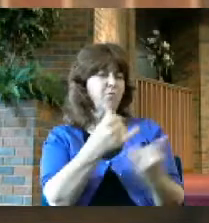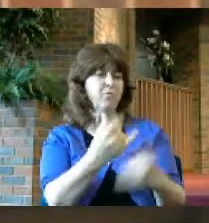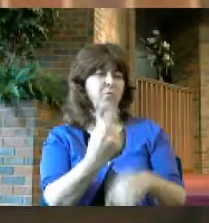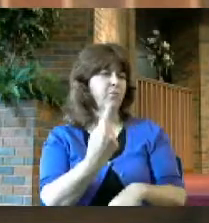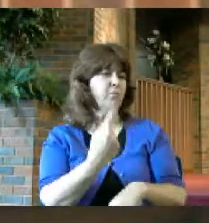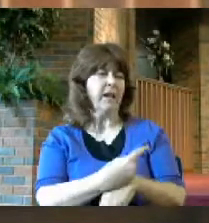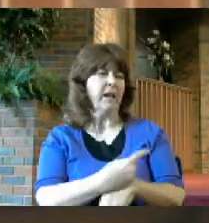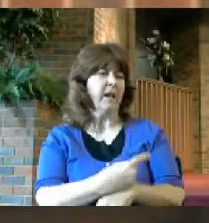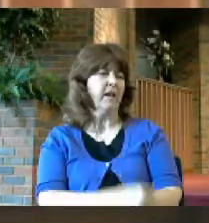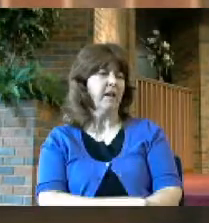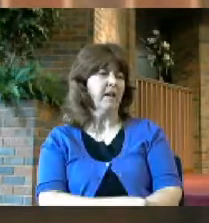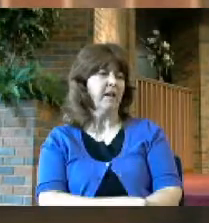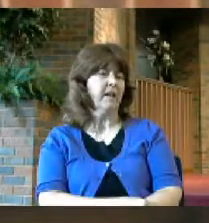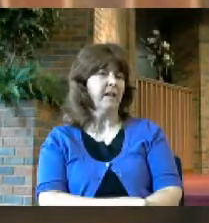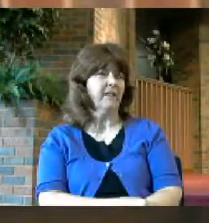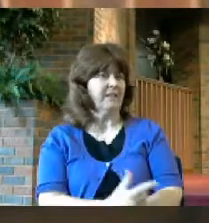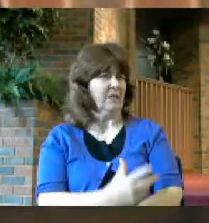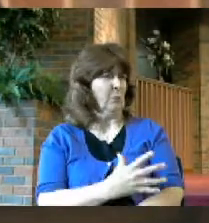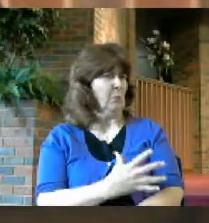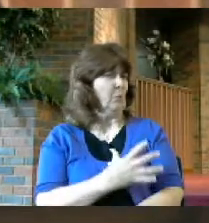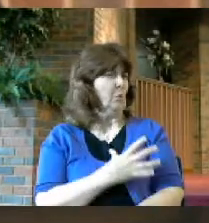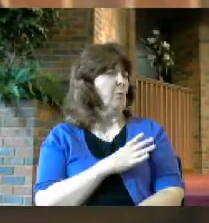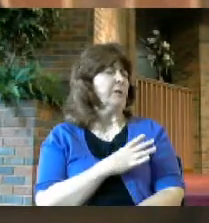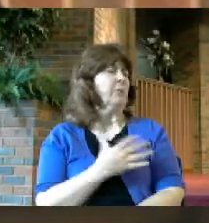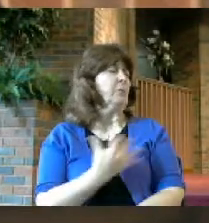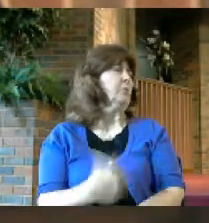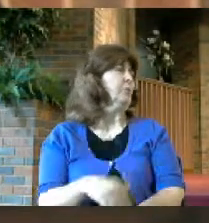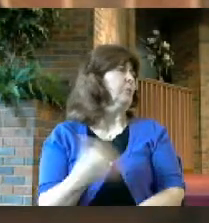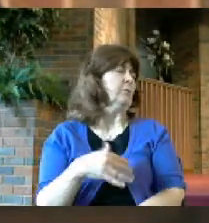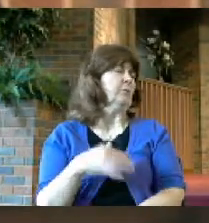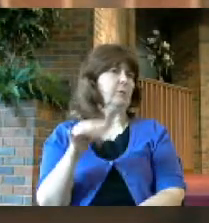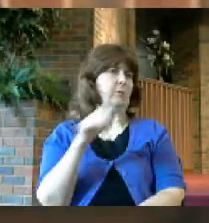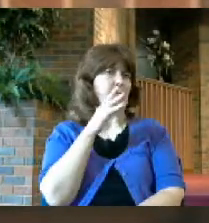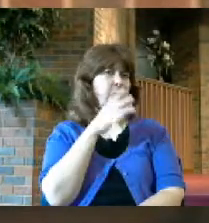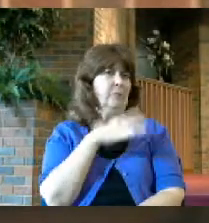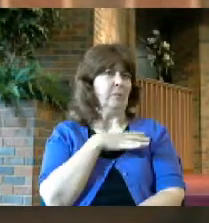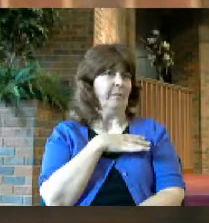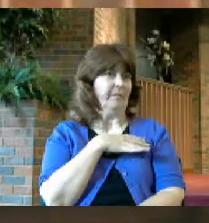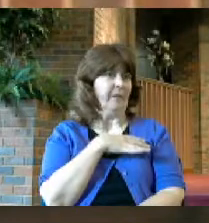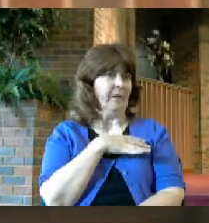Yes, the prophets had enemies.